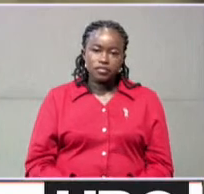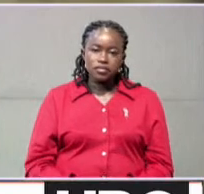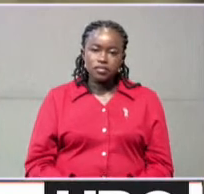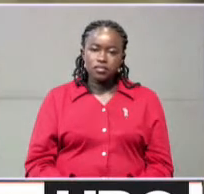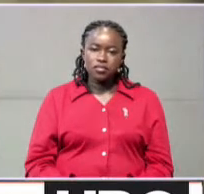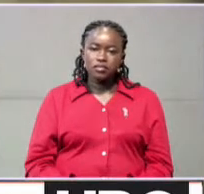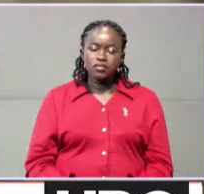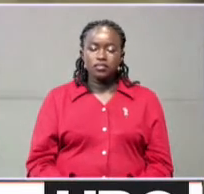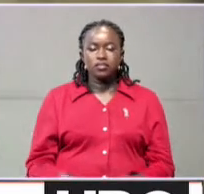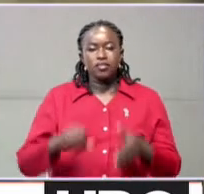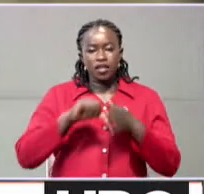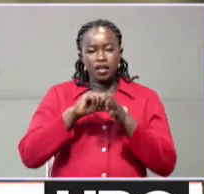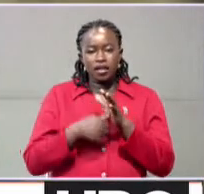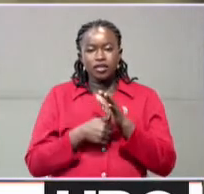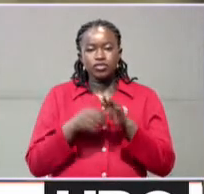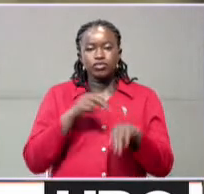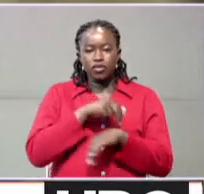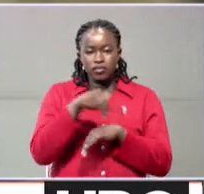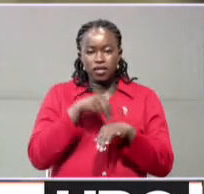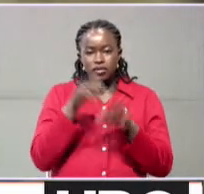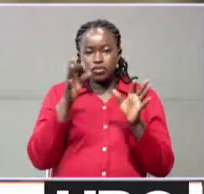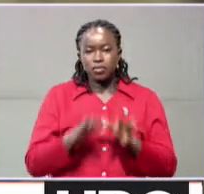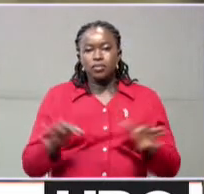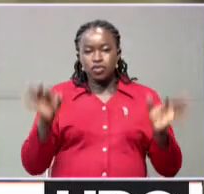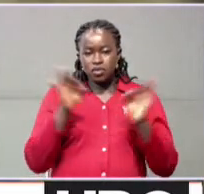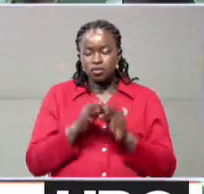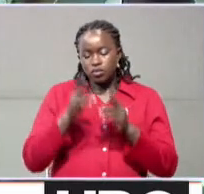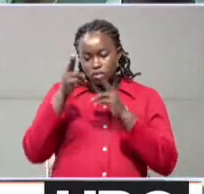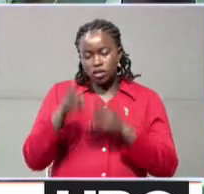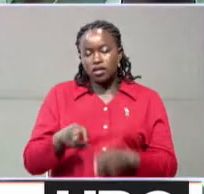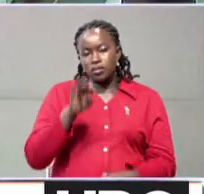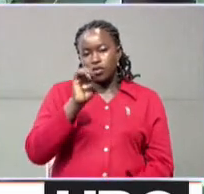matters of national importance whenever you've bring thai